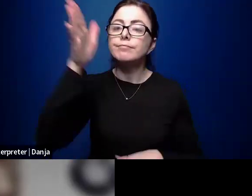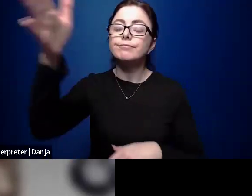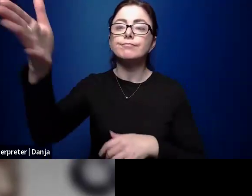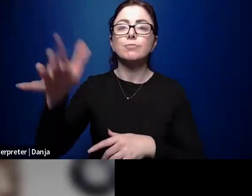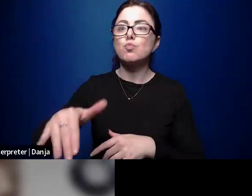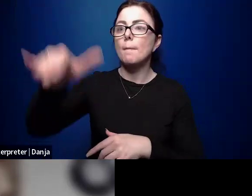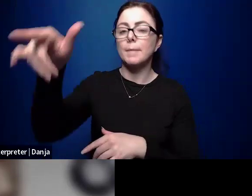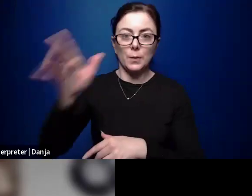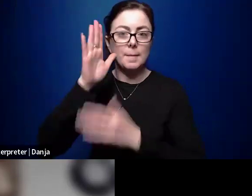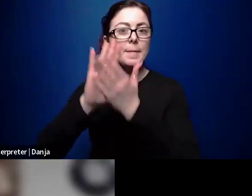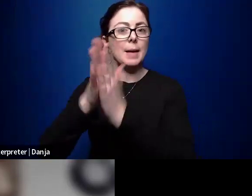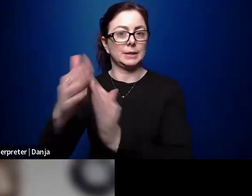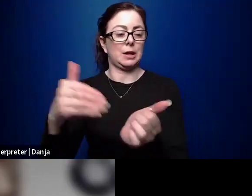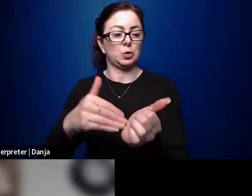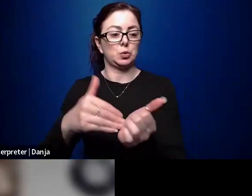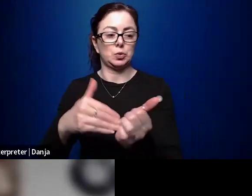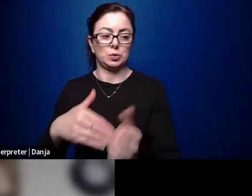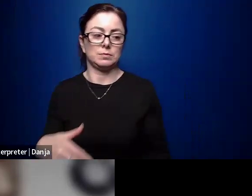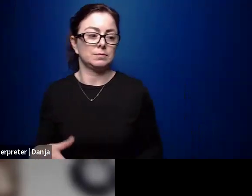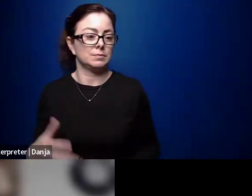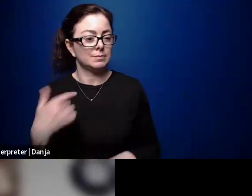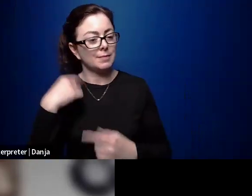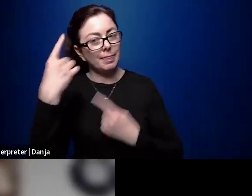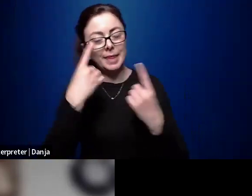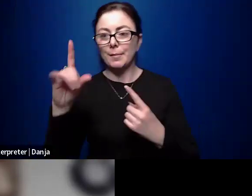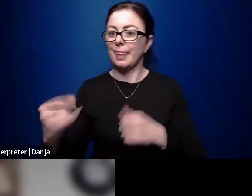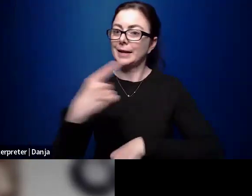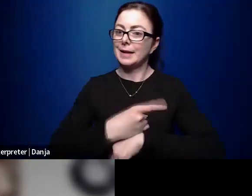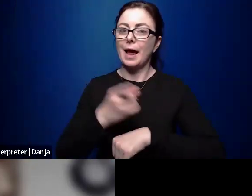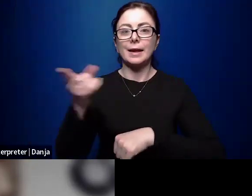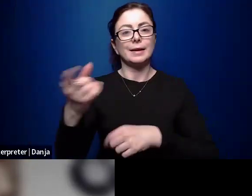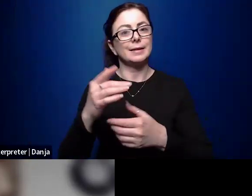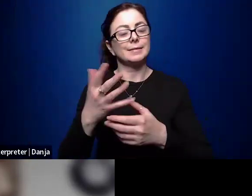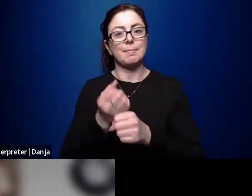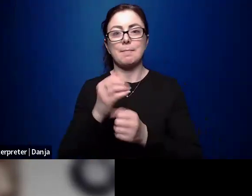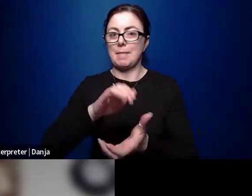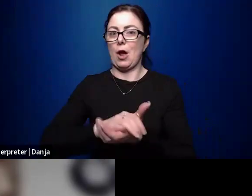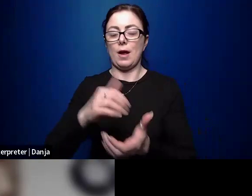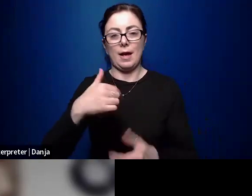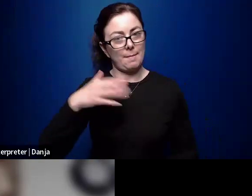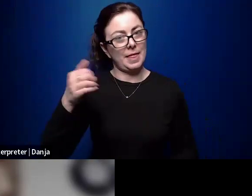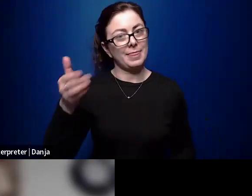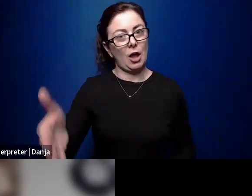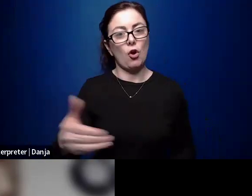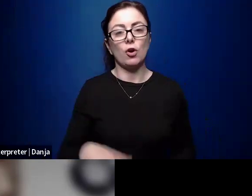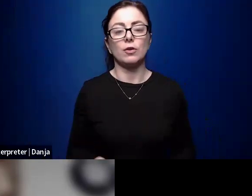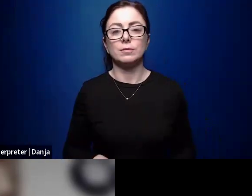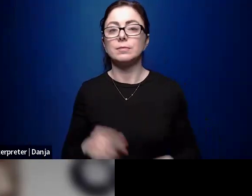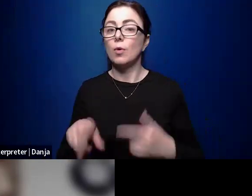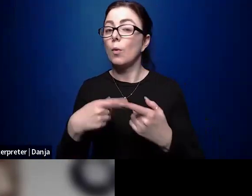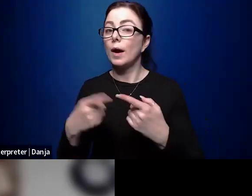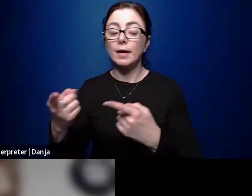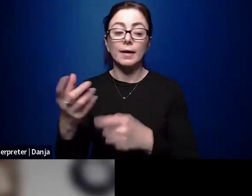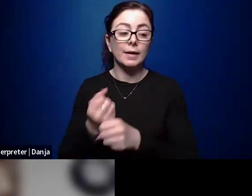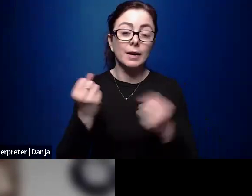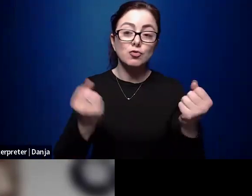I just thinking the day that he get married, I'll be there. I will be there when he get his driver license